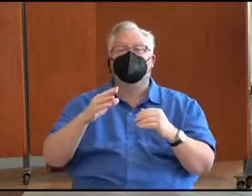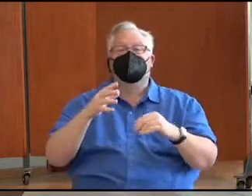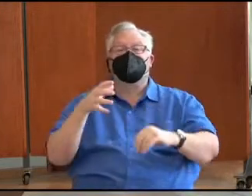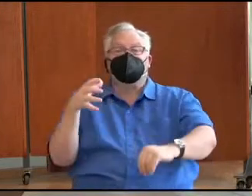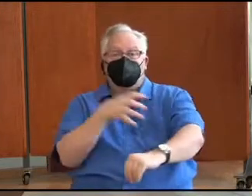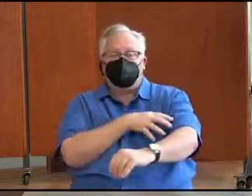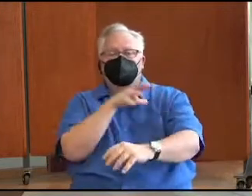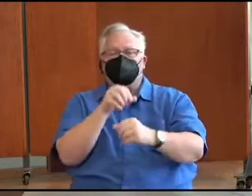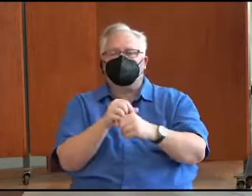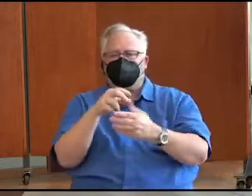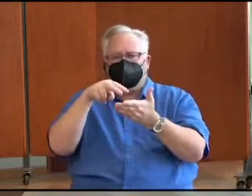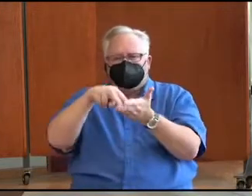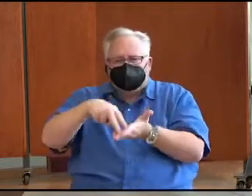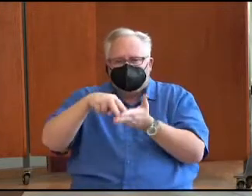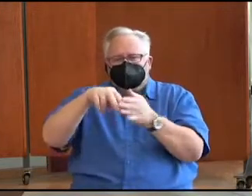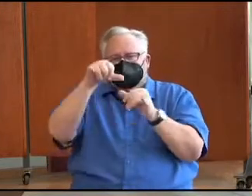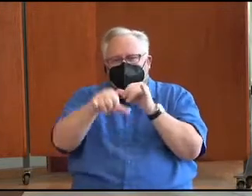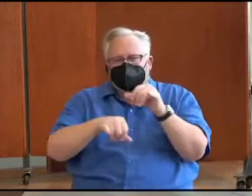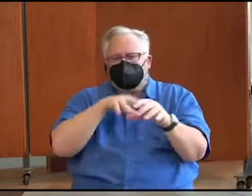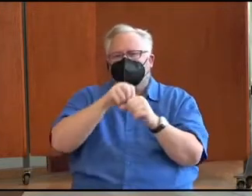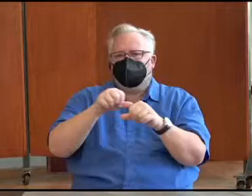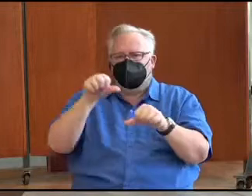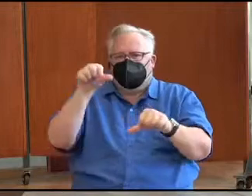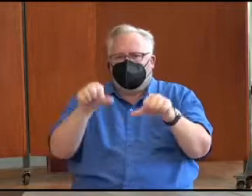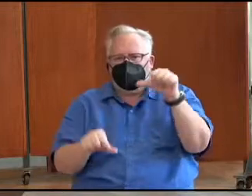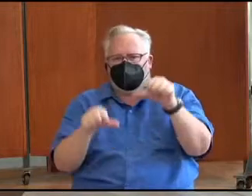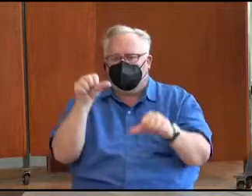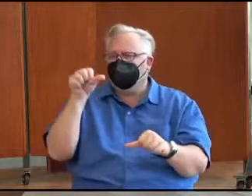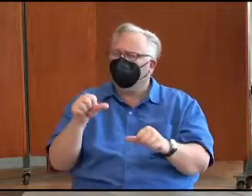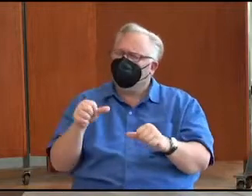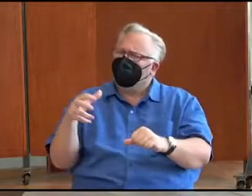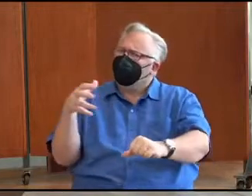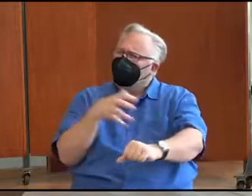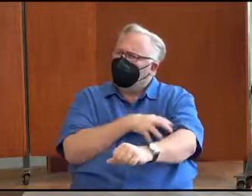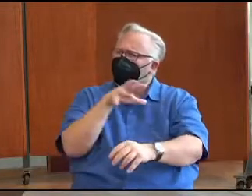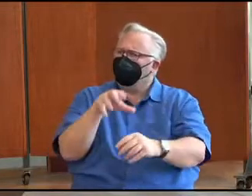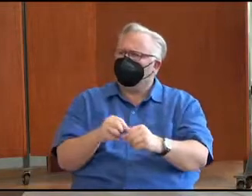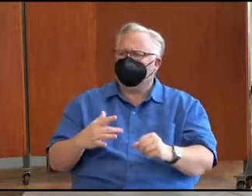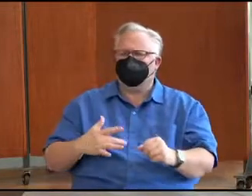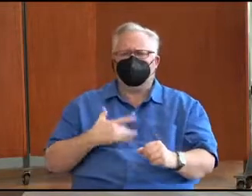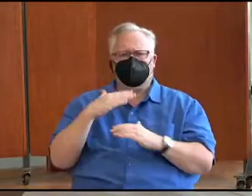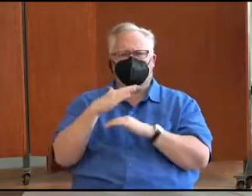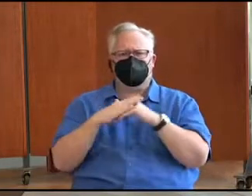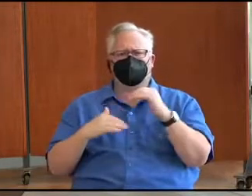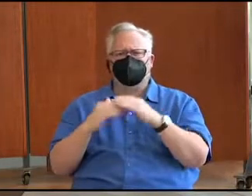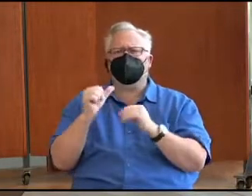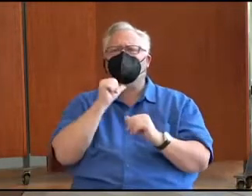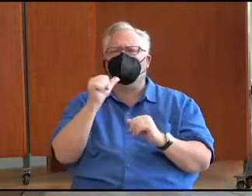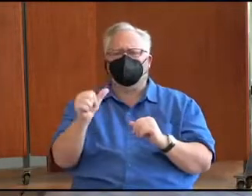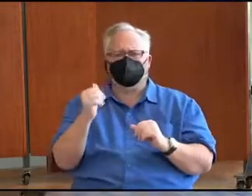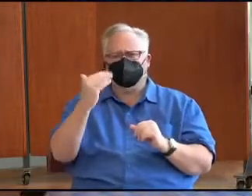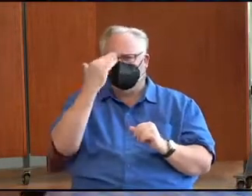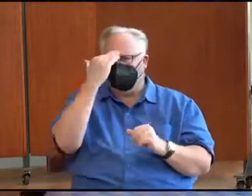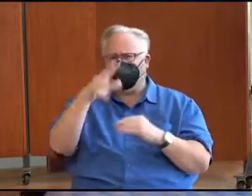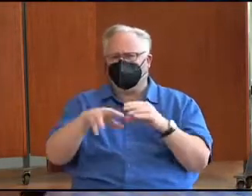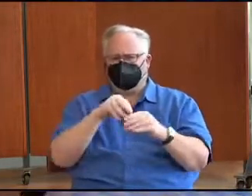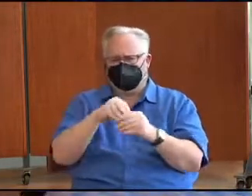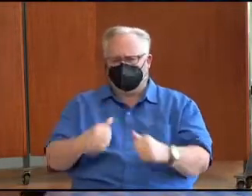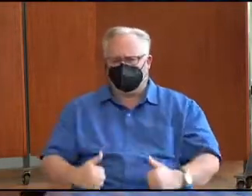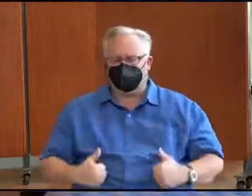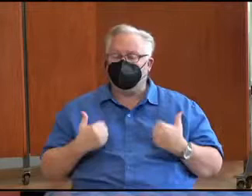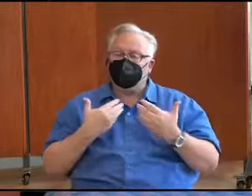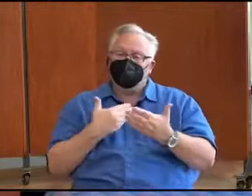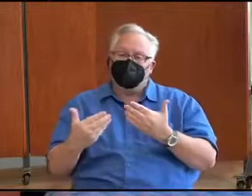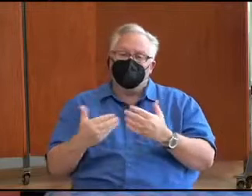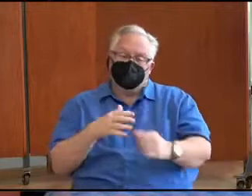getting comfortable with the uncertainty of our lives and our world. And as powerful and growth-filled